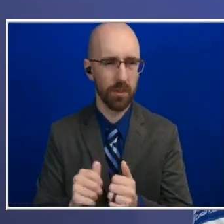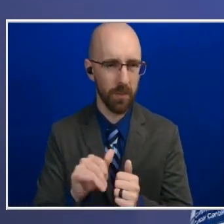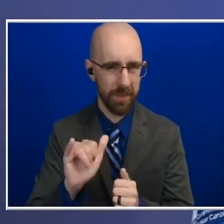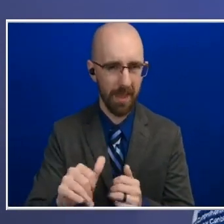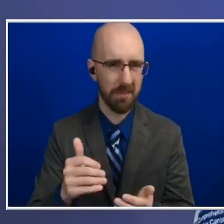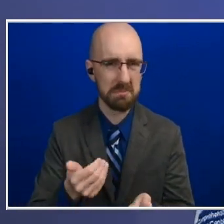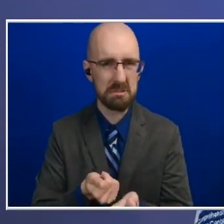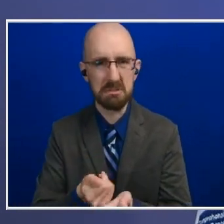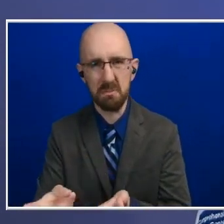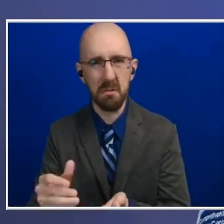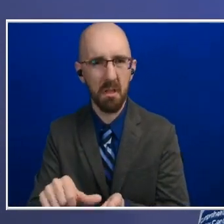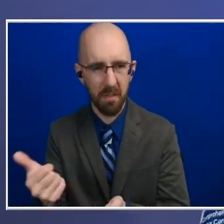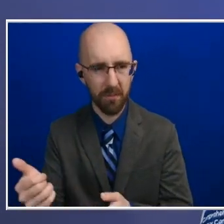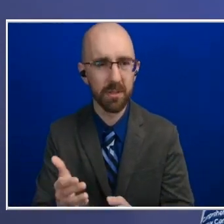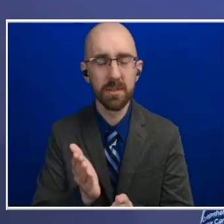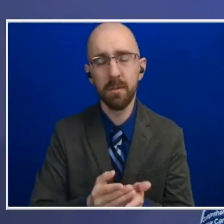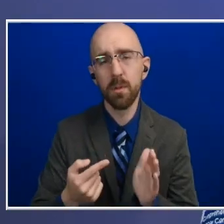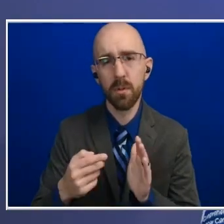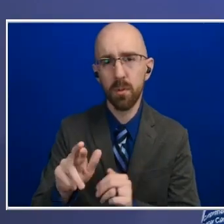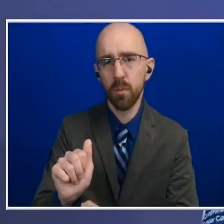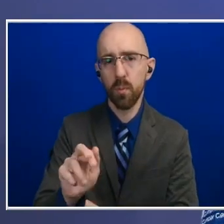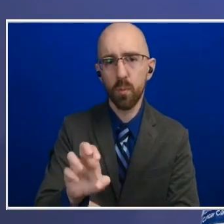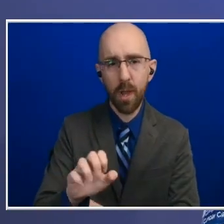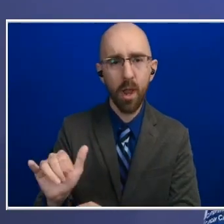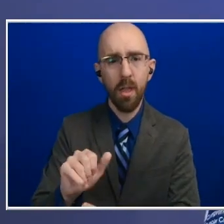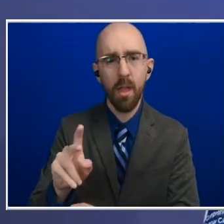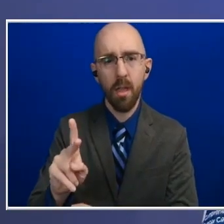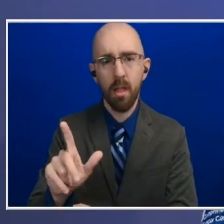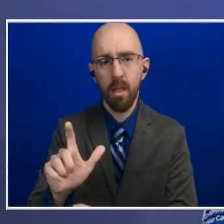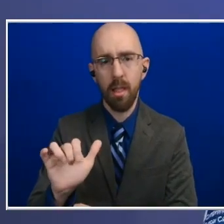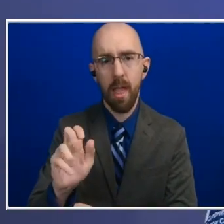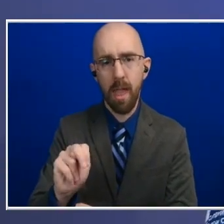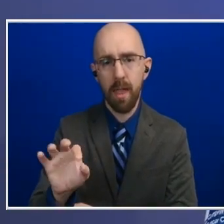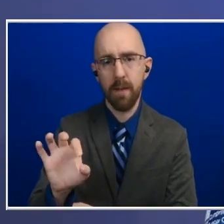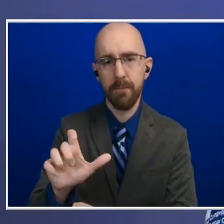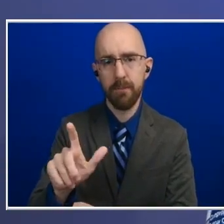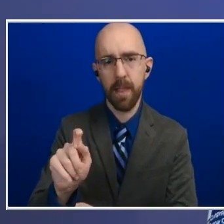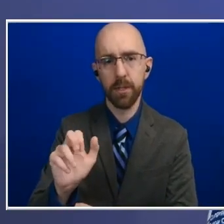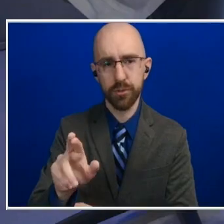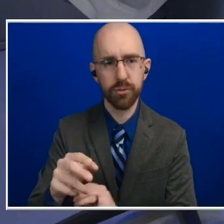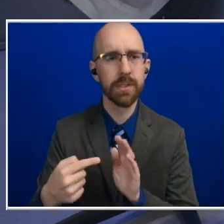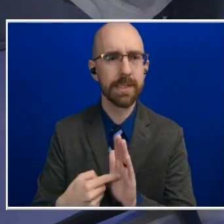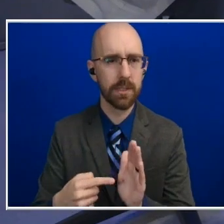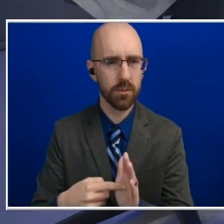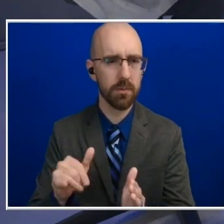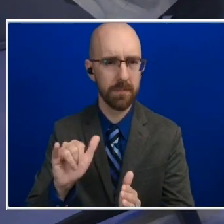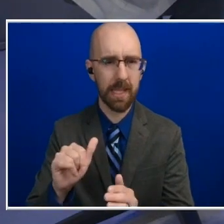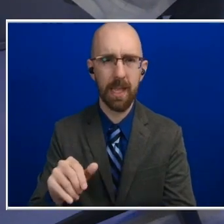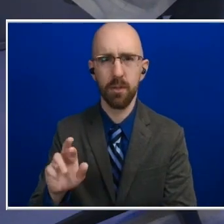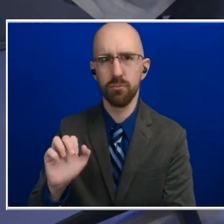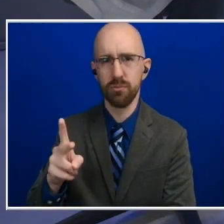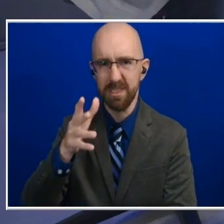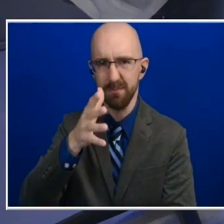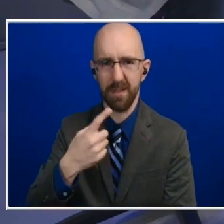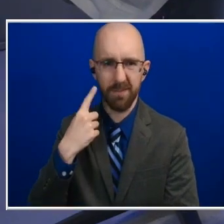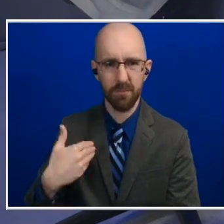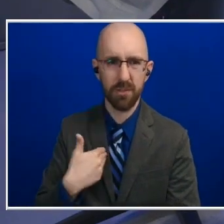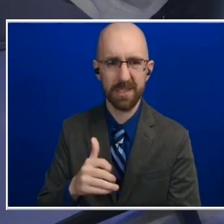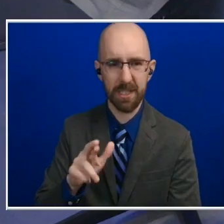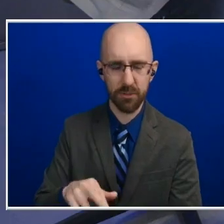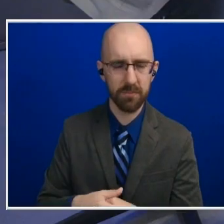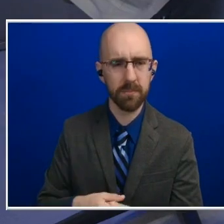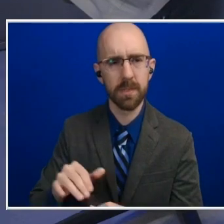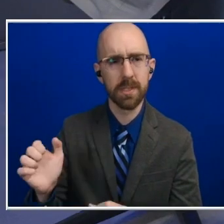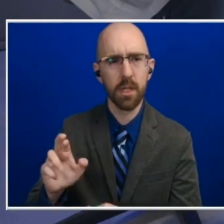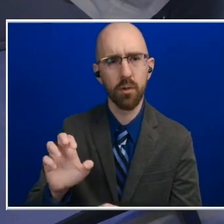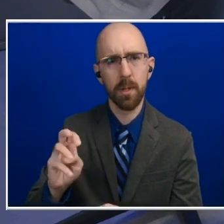syndromes, including something called Klinefelter syndrome that we know puts patients at risk for male breast cancer. Jeremy wants to know, what does a male mammogram